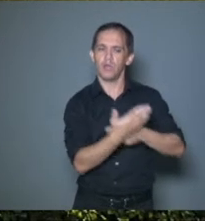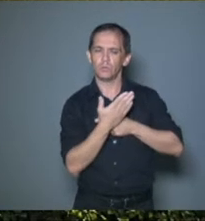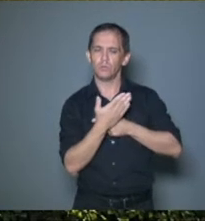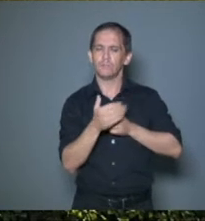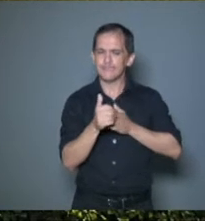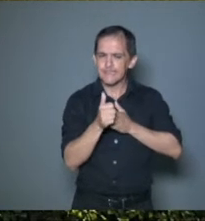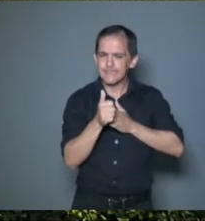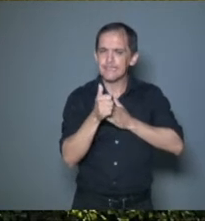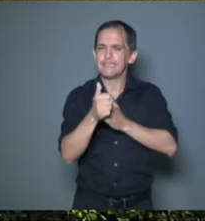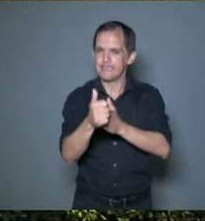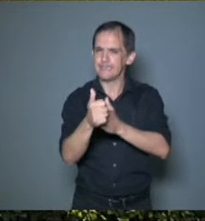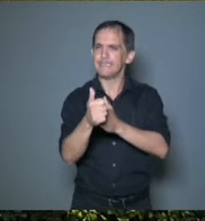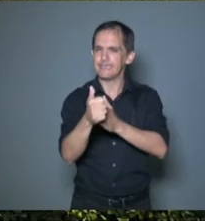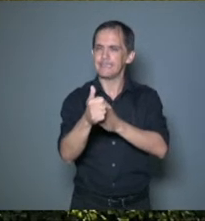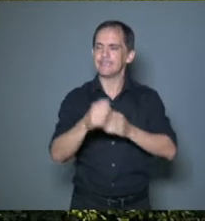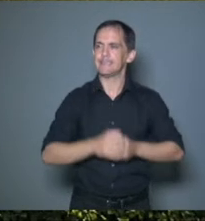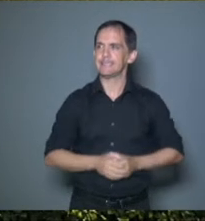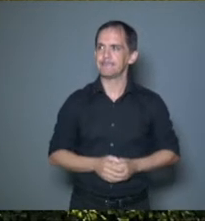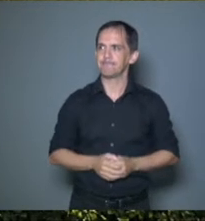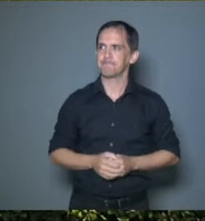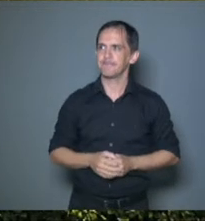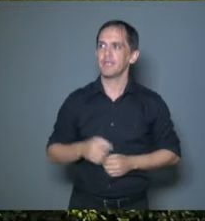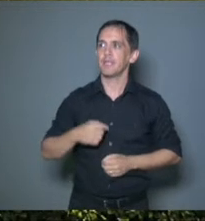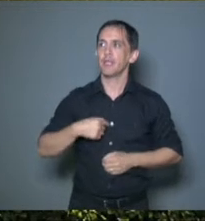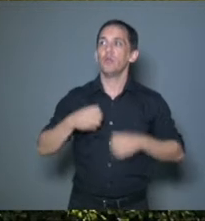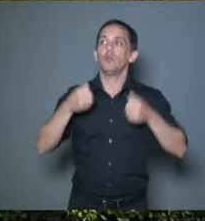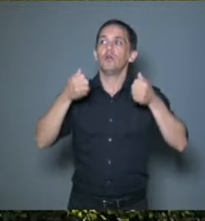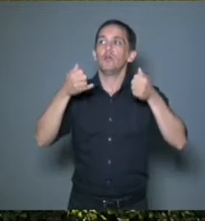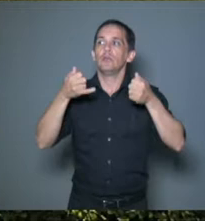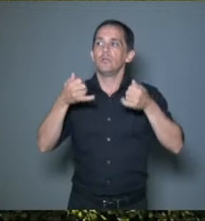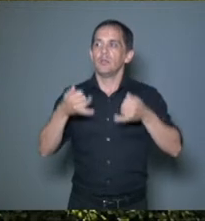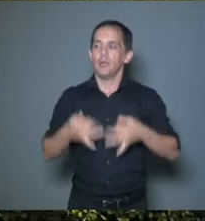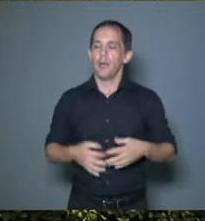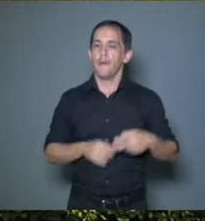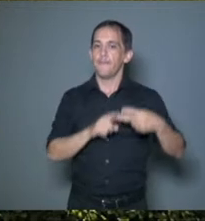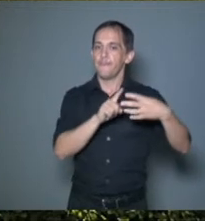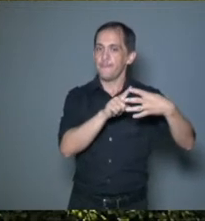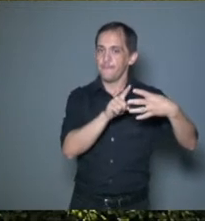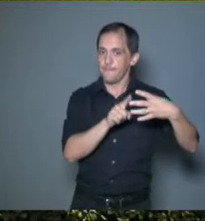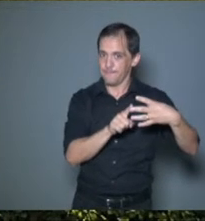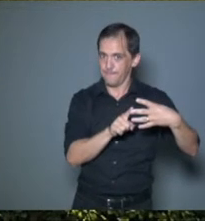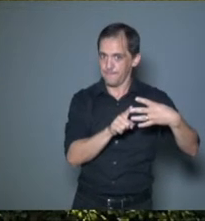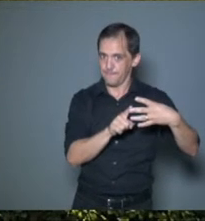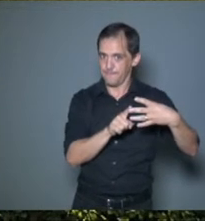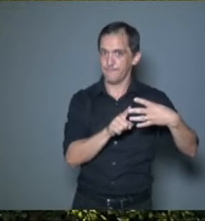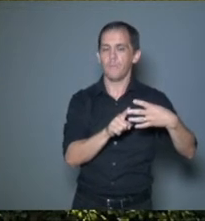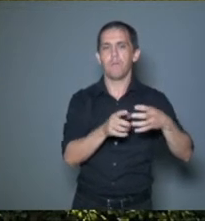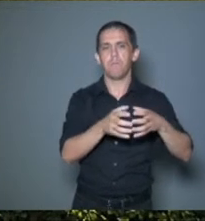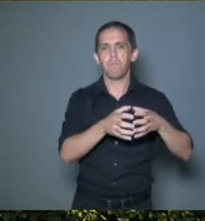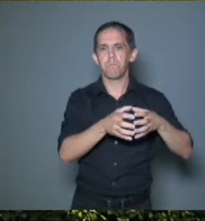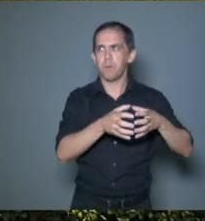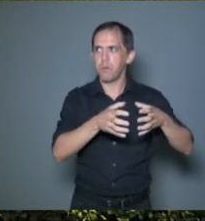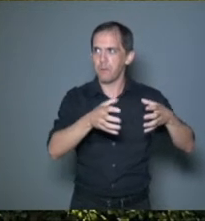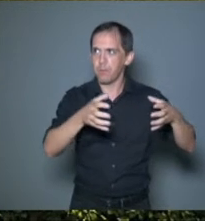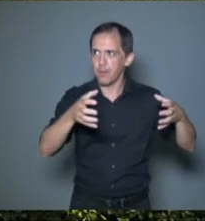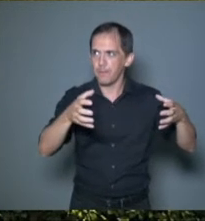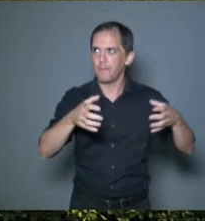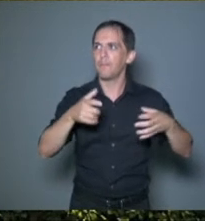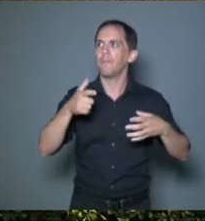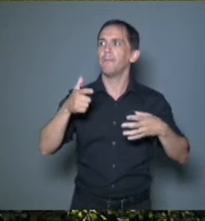activities in this third phase of the company. I will speak about the first two,